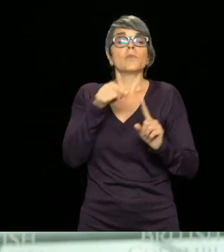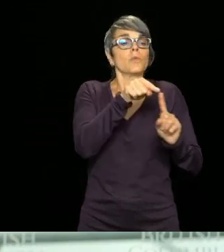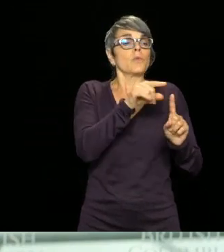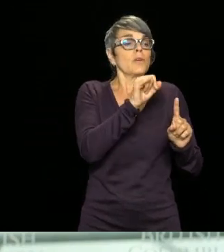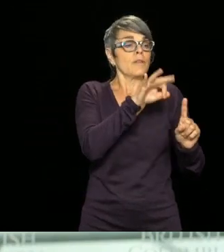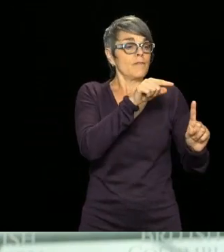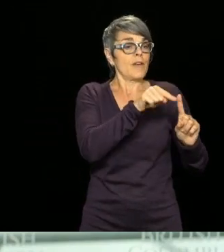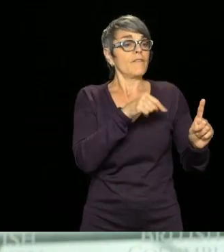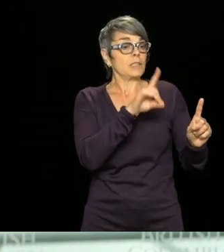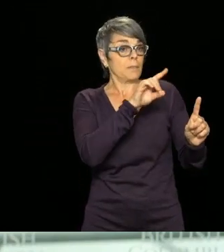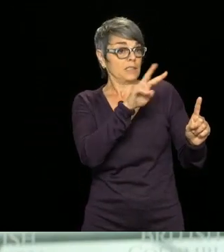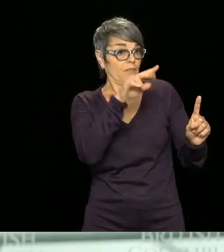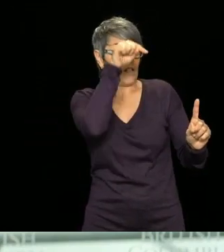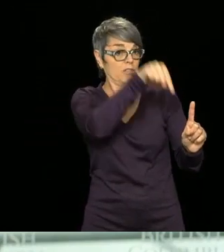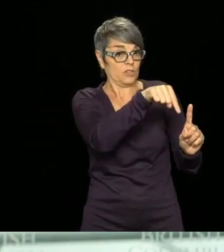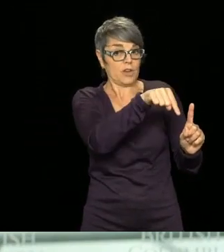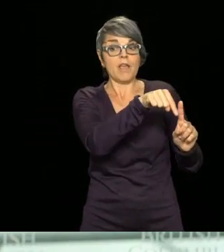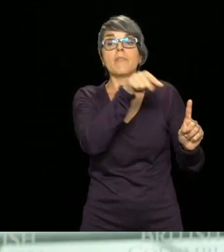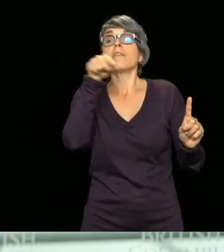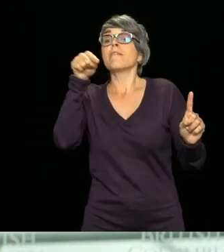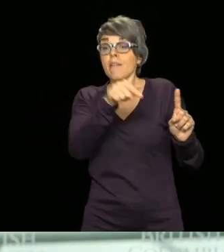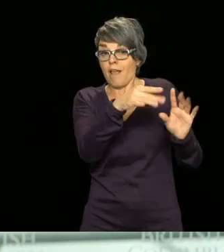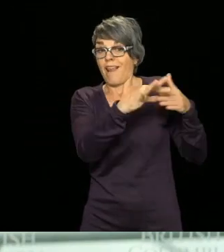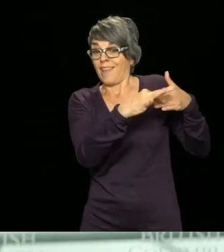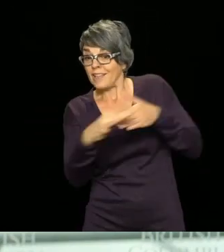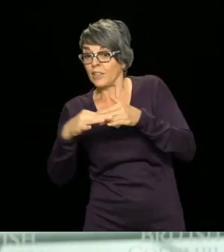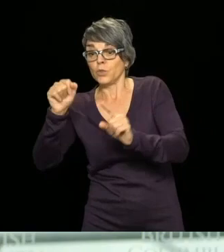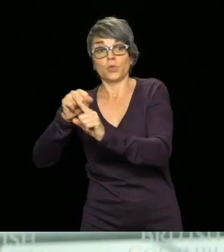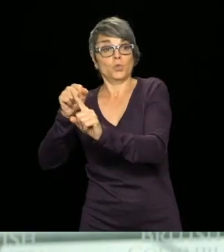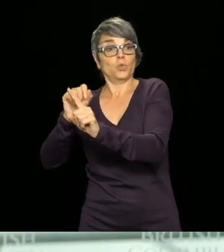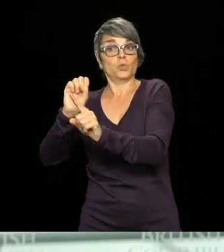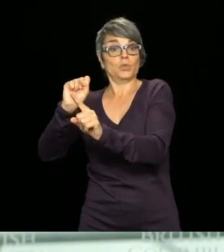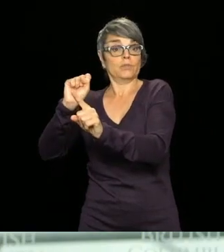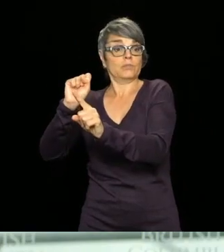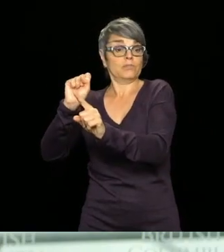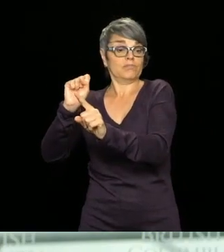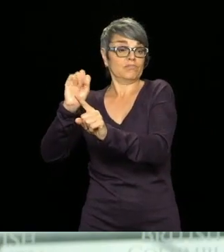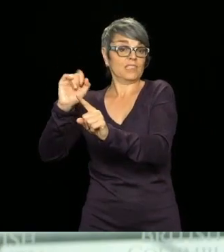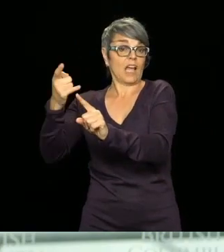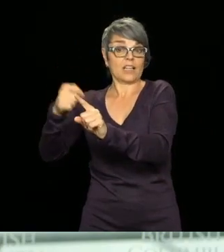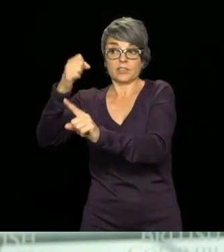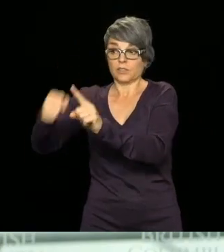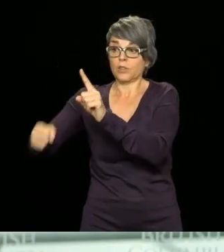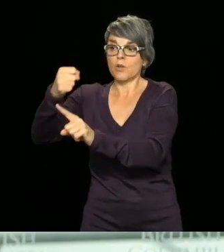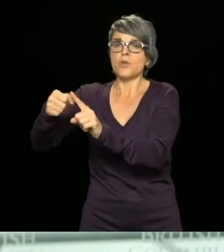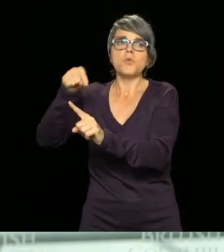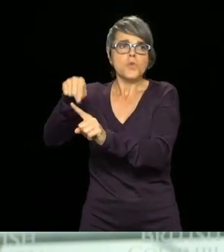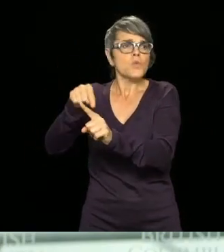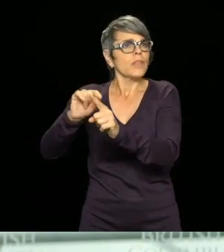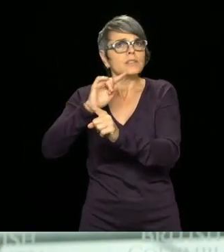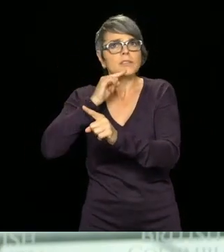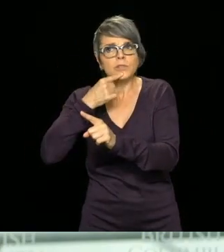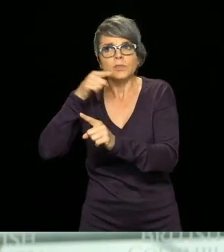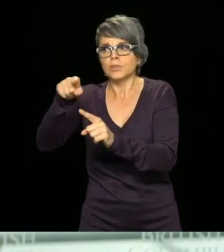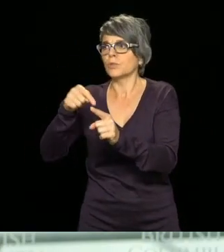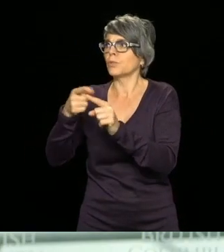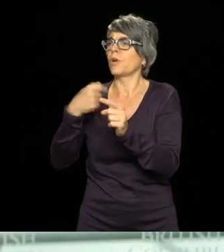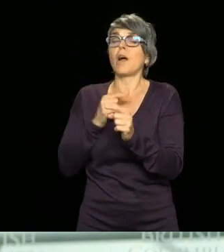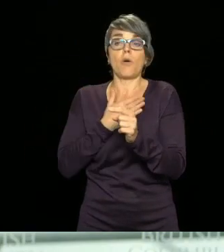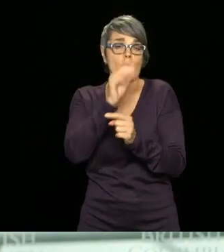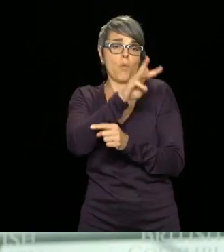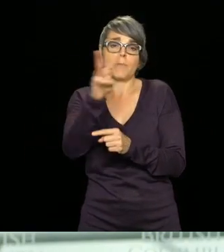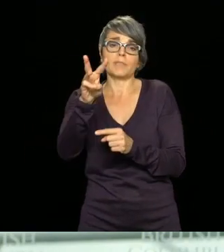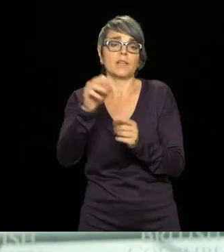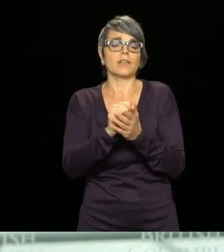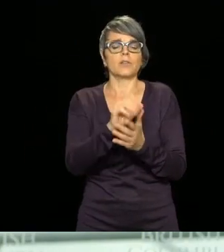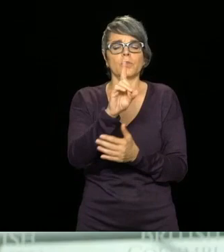something to take very seriously. On our website at endingviolence.org, all of the rest of the 19 risk factors are there. You